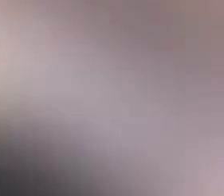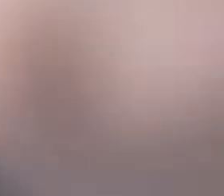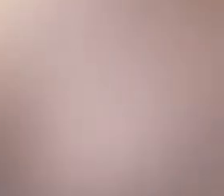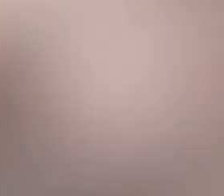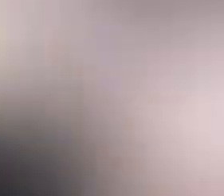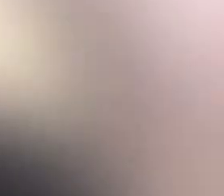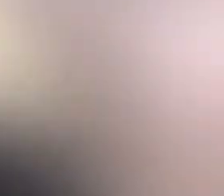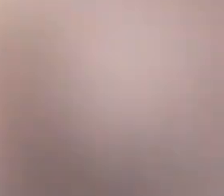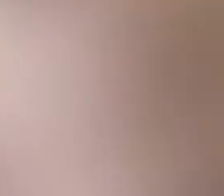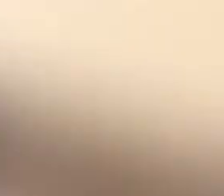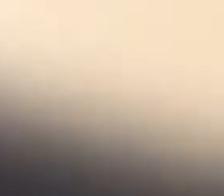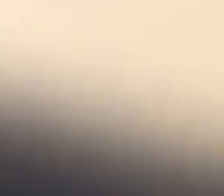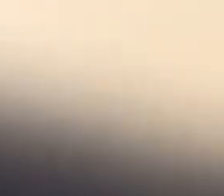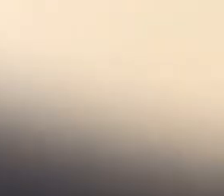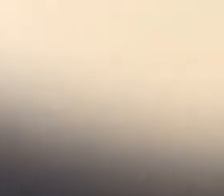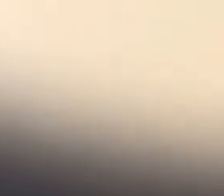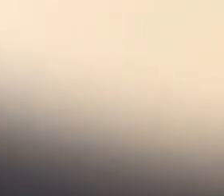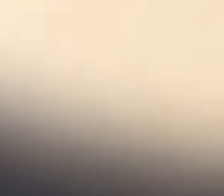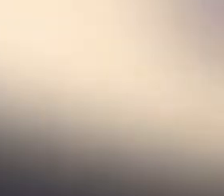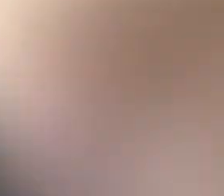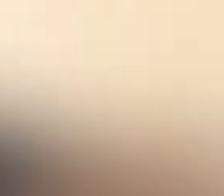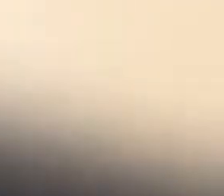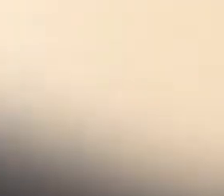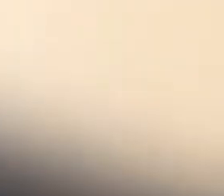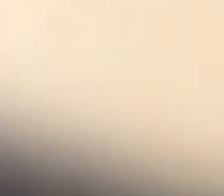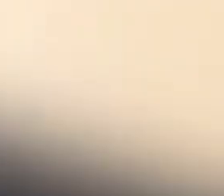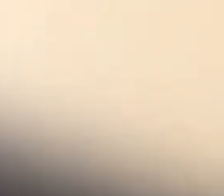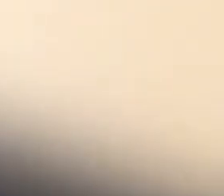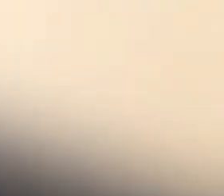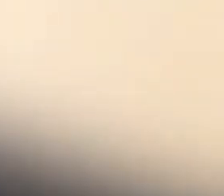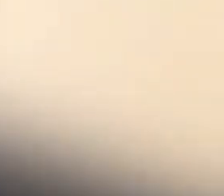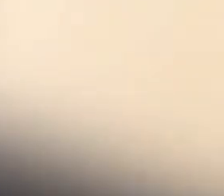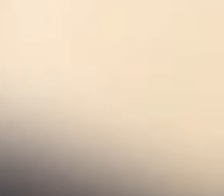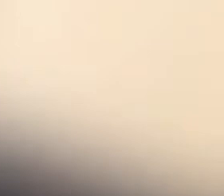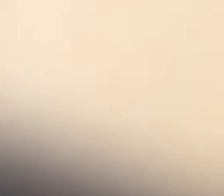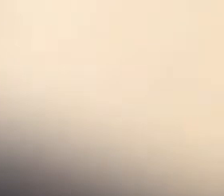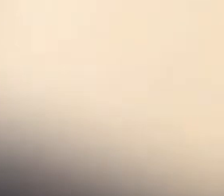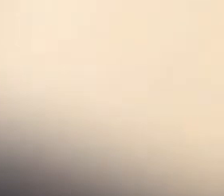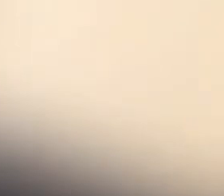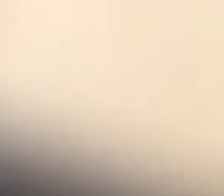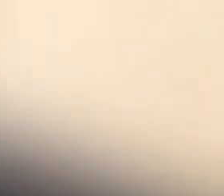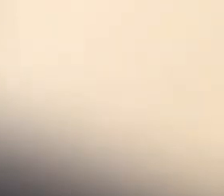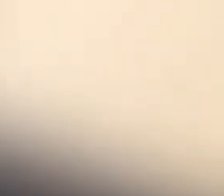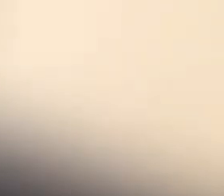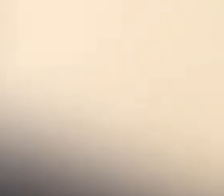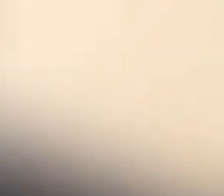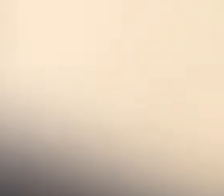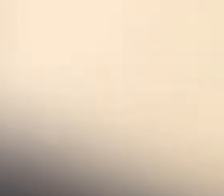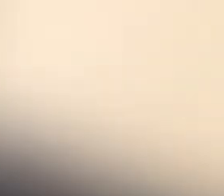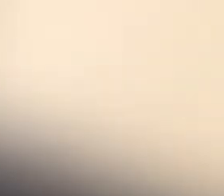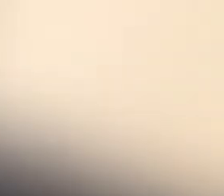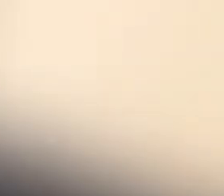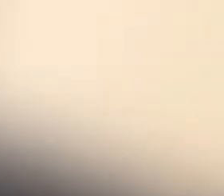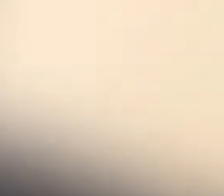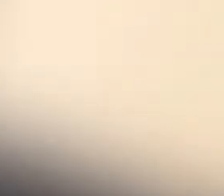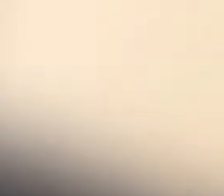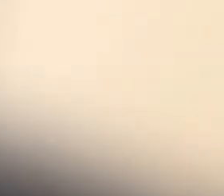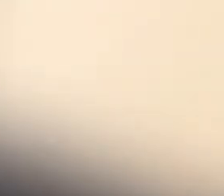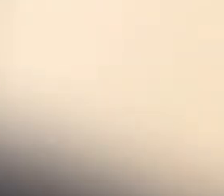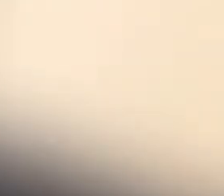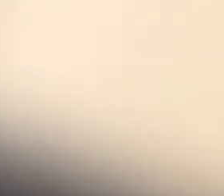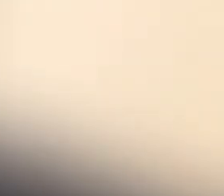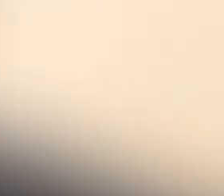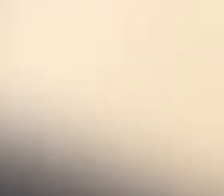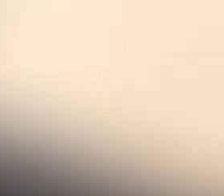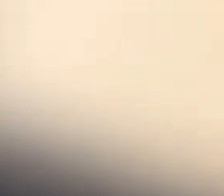We're gonna cut that out. We're gonna censor that. But I think I'm awesome. And that's all you need. You need to think